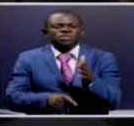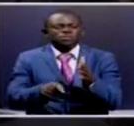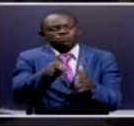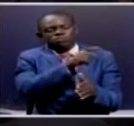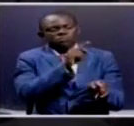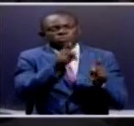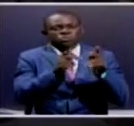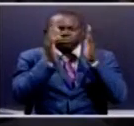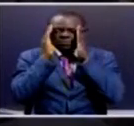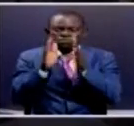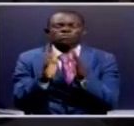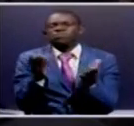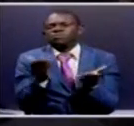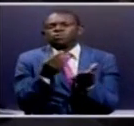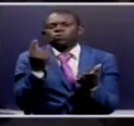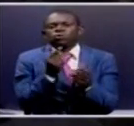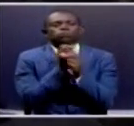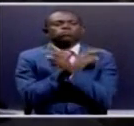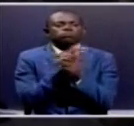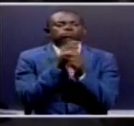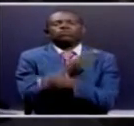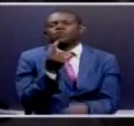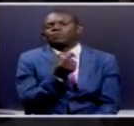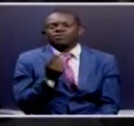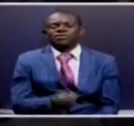you have criminalized